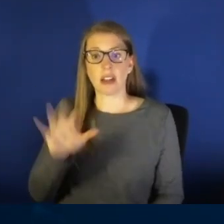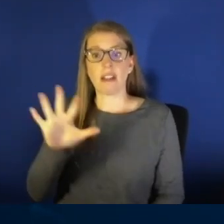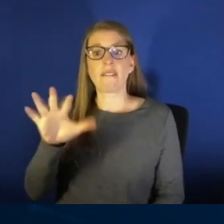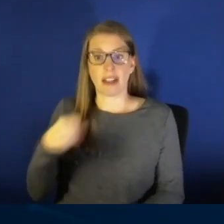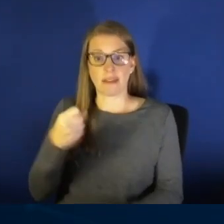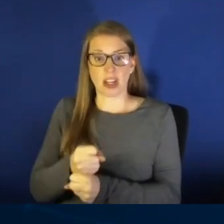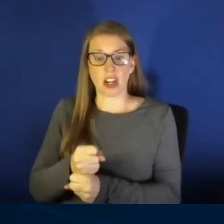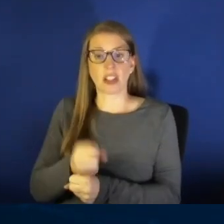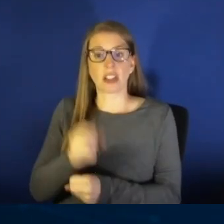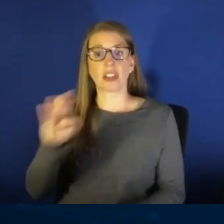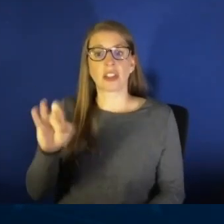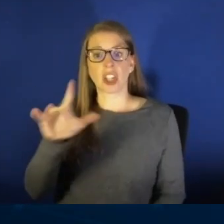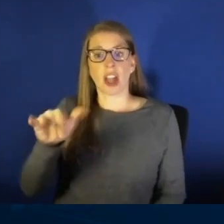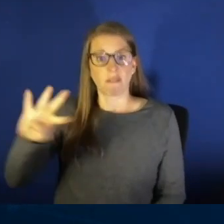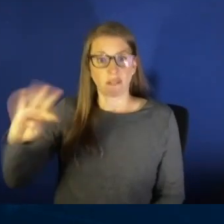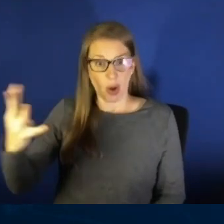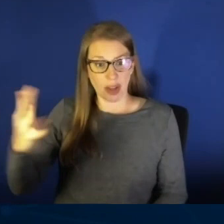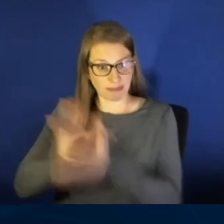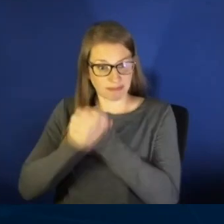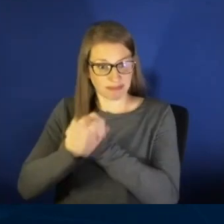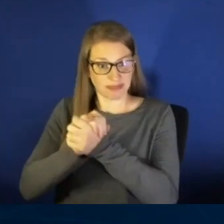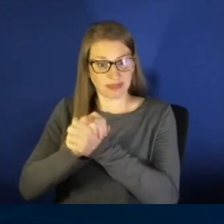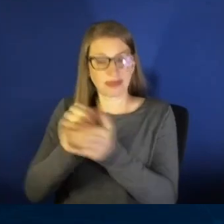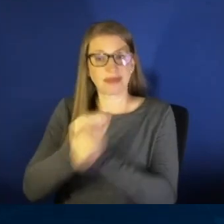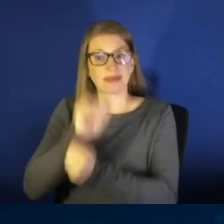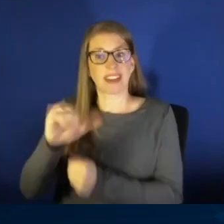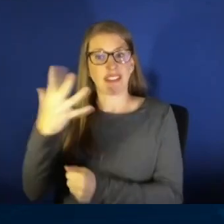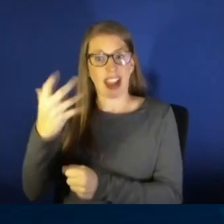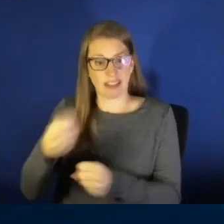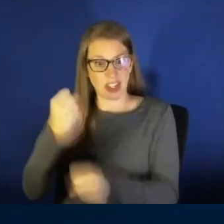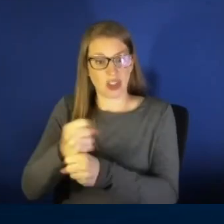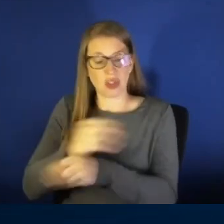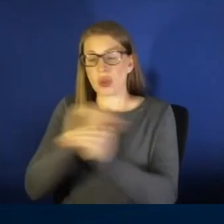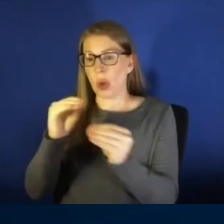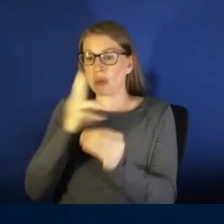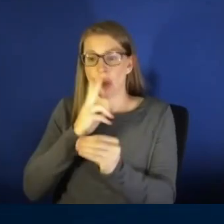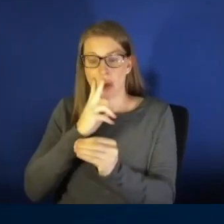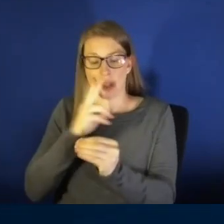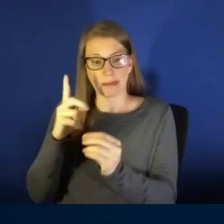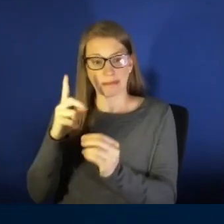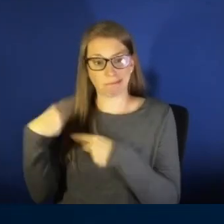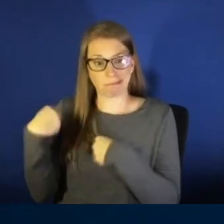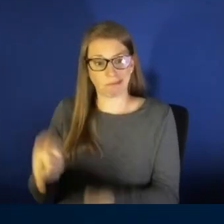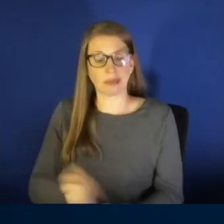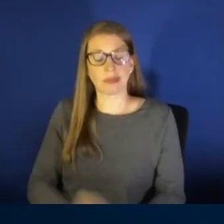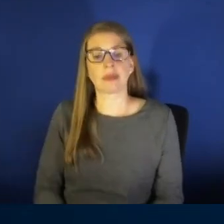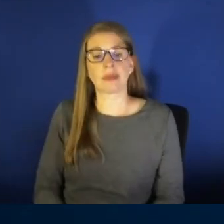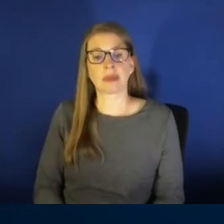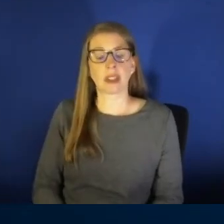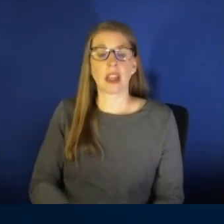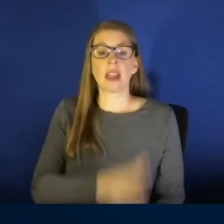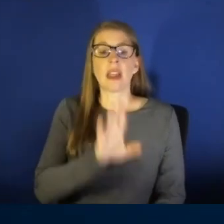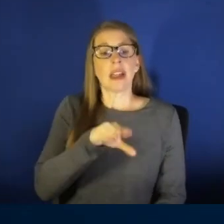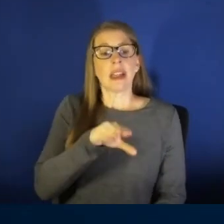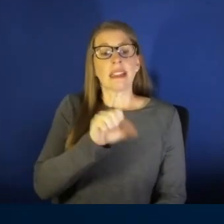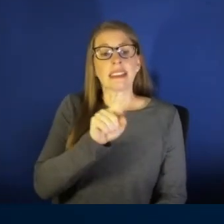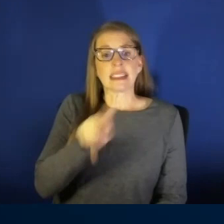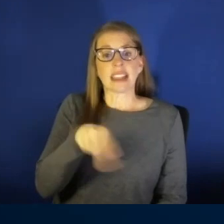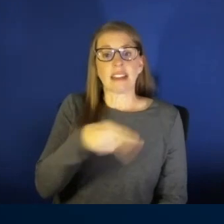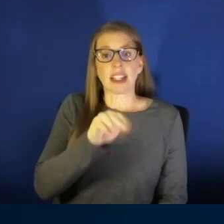July. Congrats on that. Yeah, 5 years. So does that mean that he'll always need this screen? He's high risk because he smoked